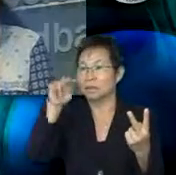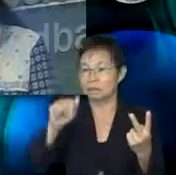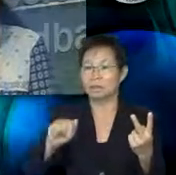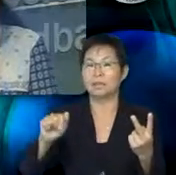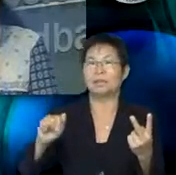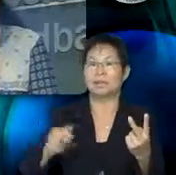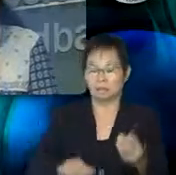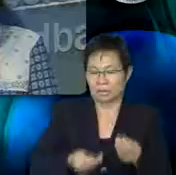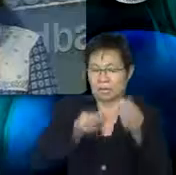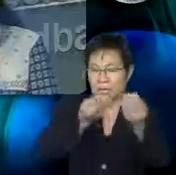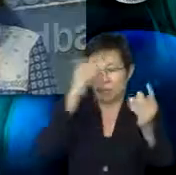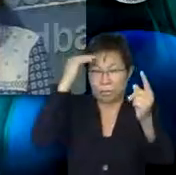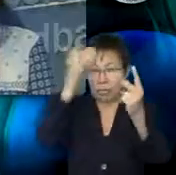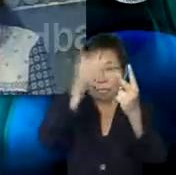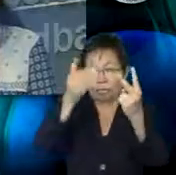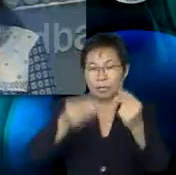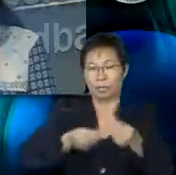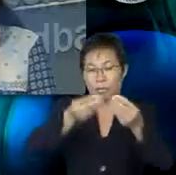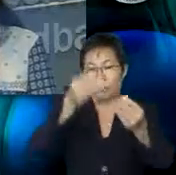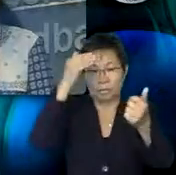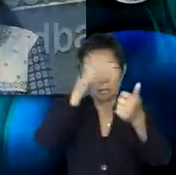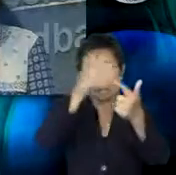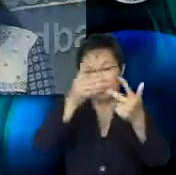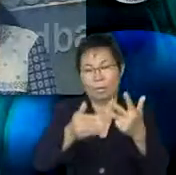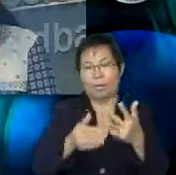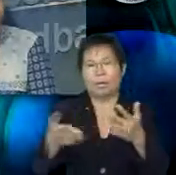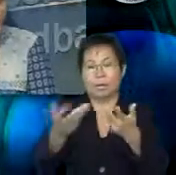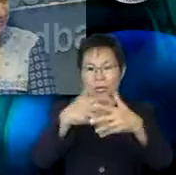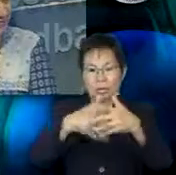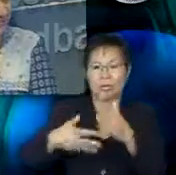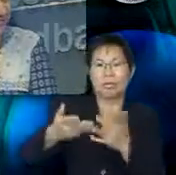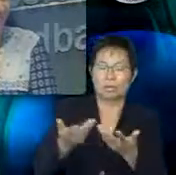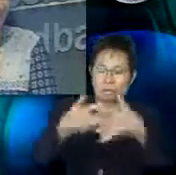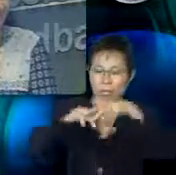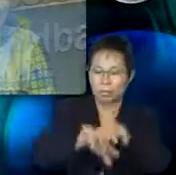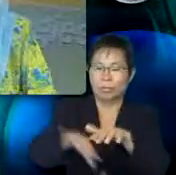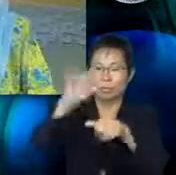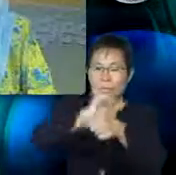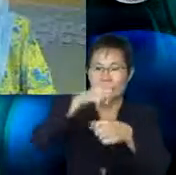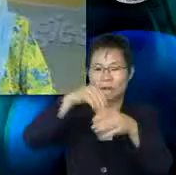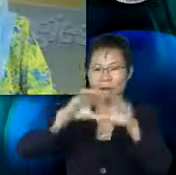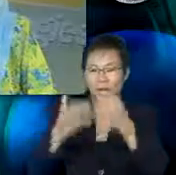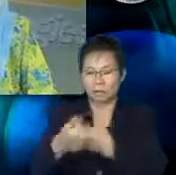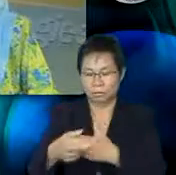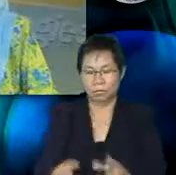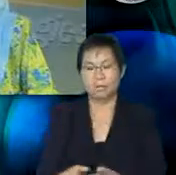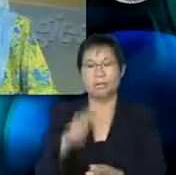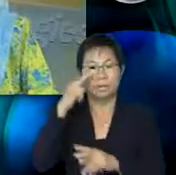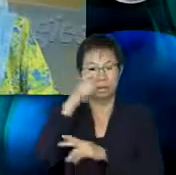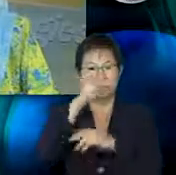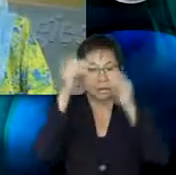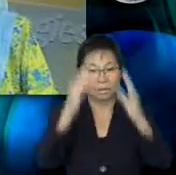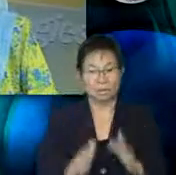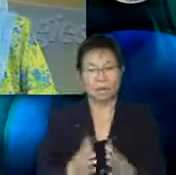put in a few points in relation to collaborative work in the classroom. As you can see, when the